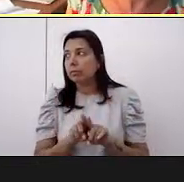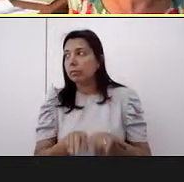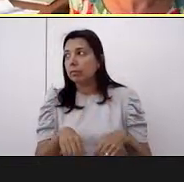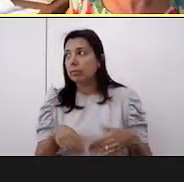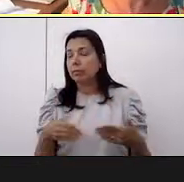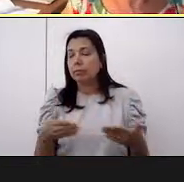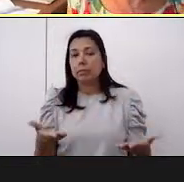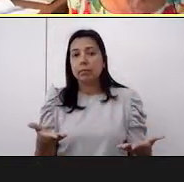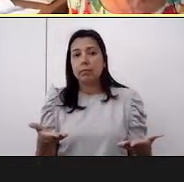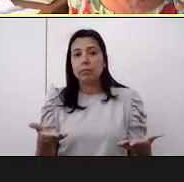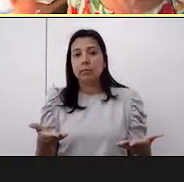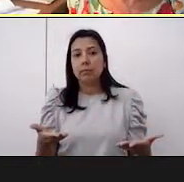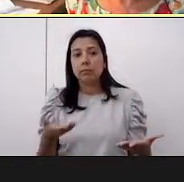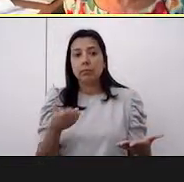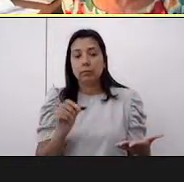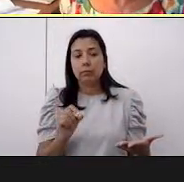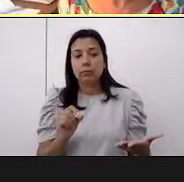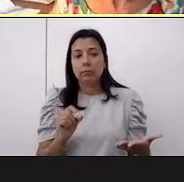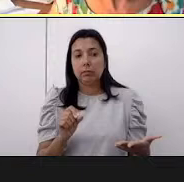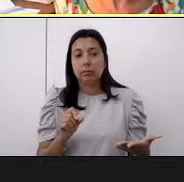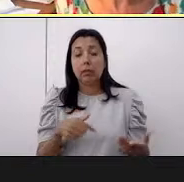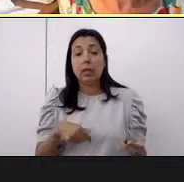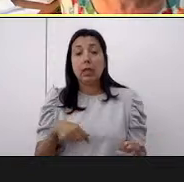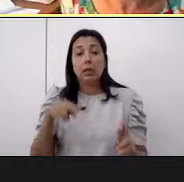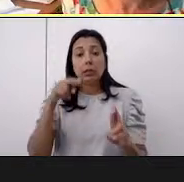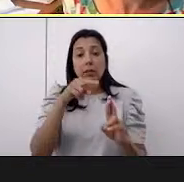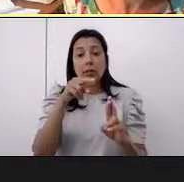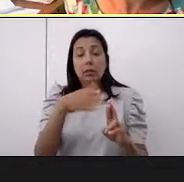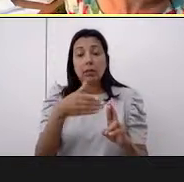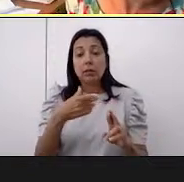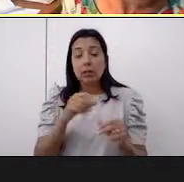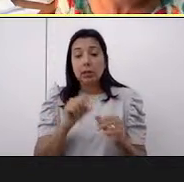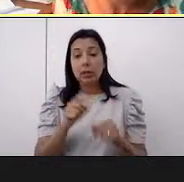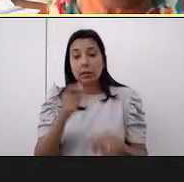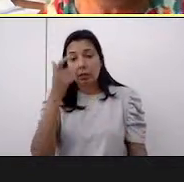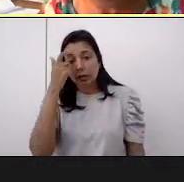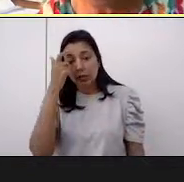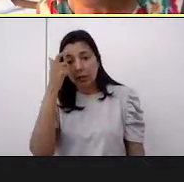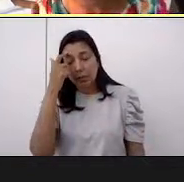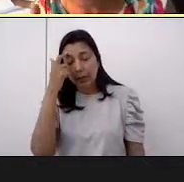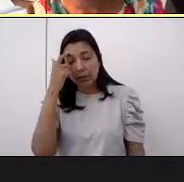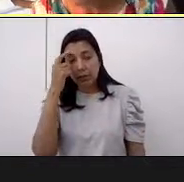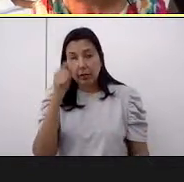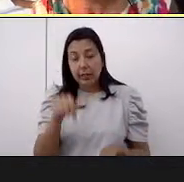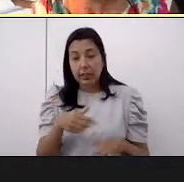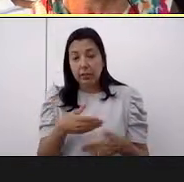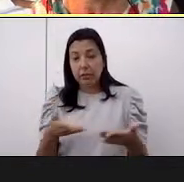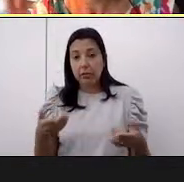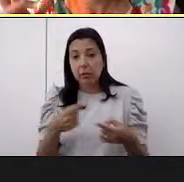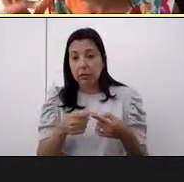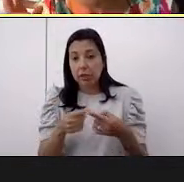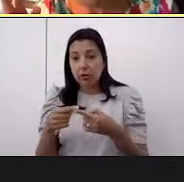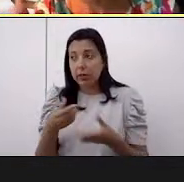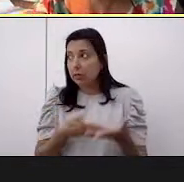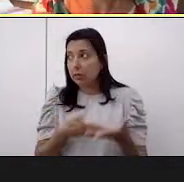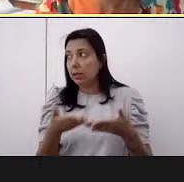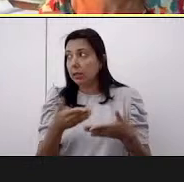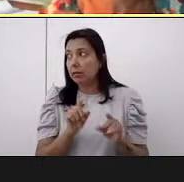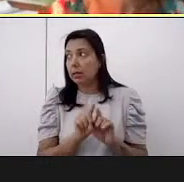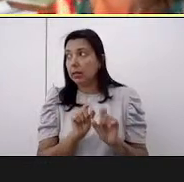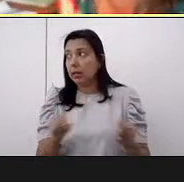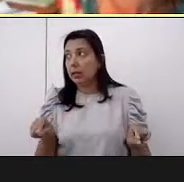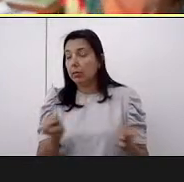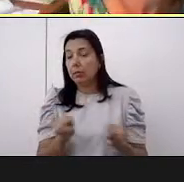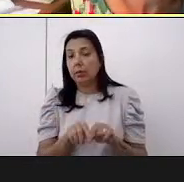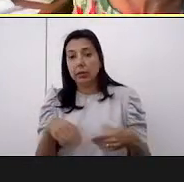this direction is very much, as I was saying before, influenced by an economic approach, neoclassical or mainstream, let's say,